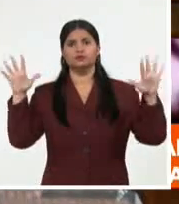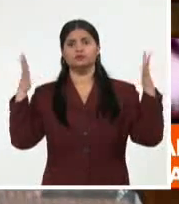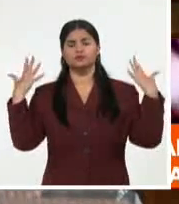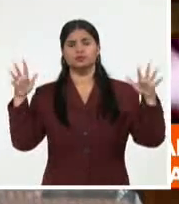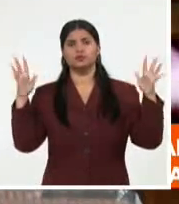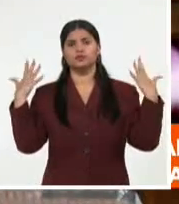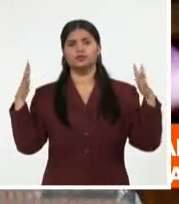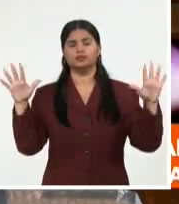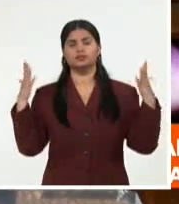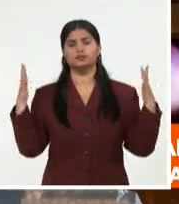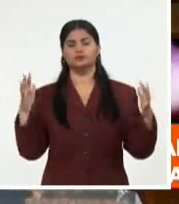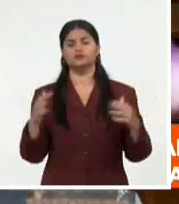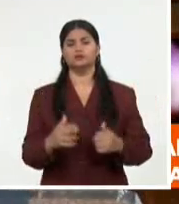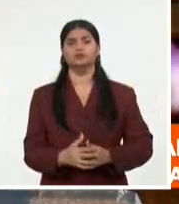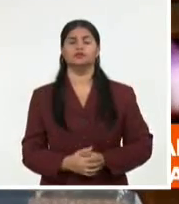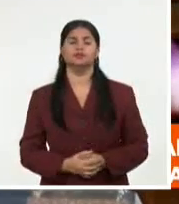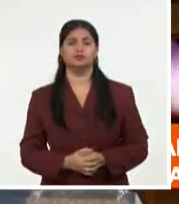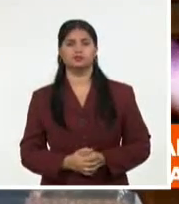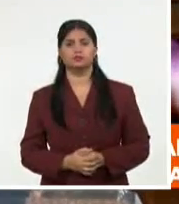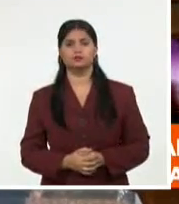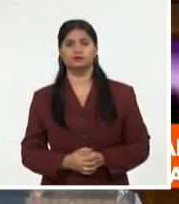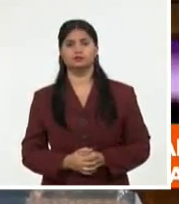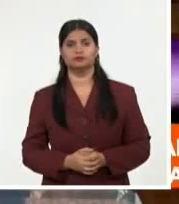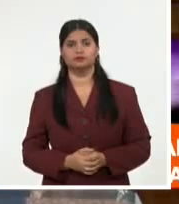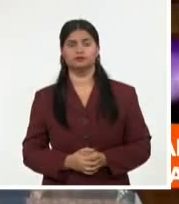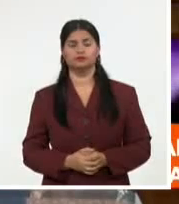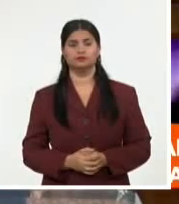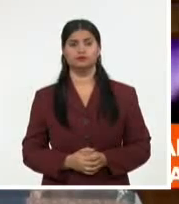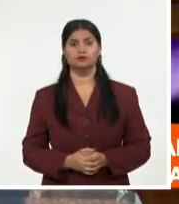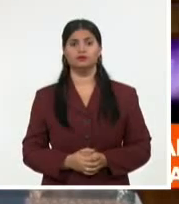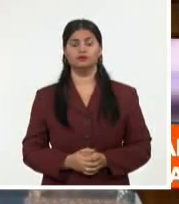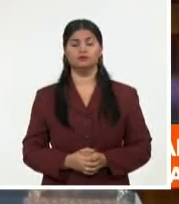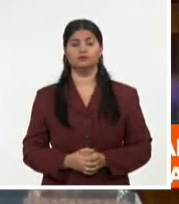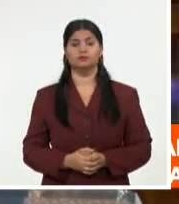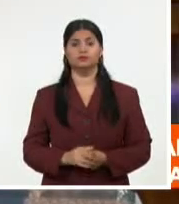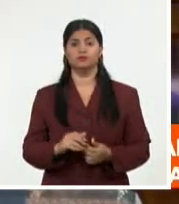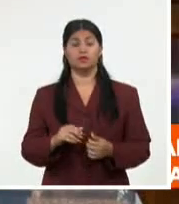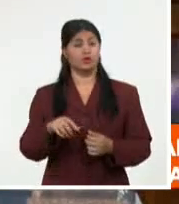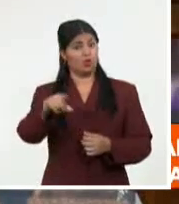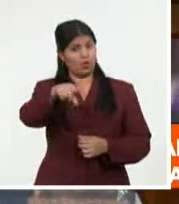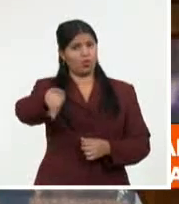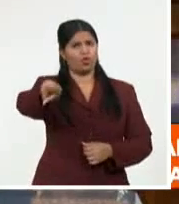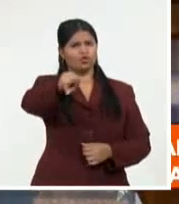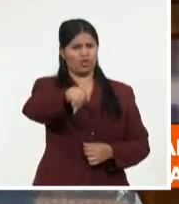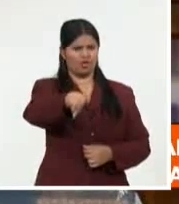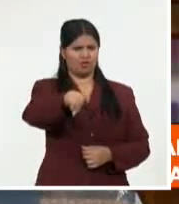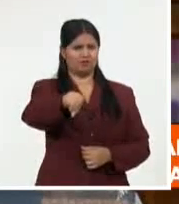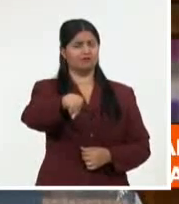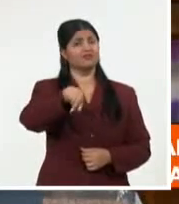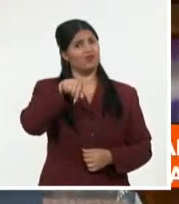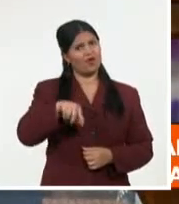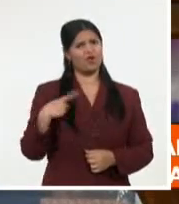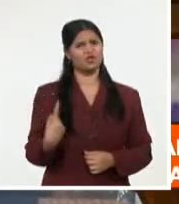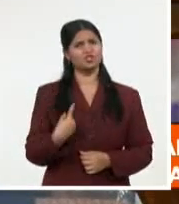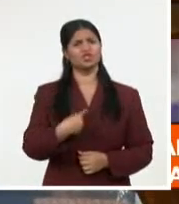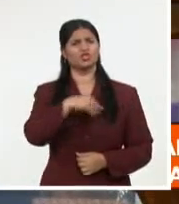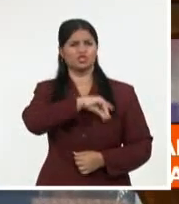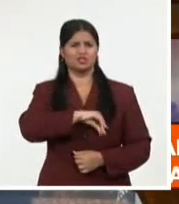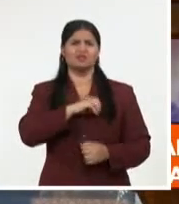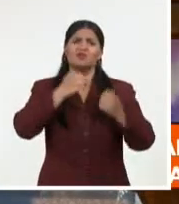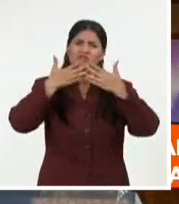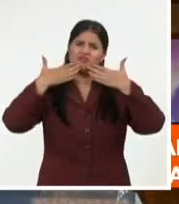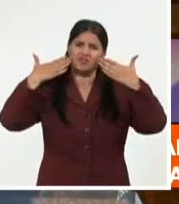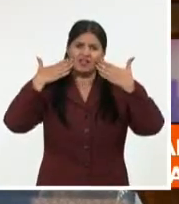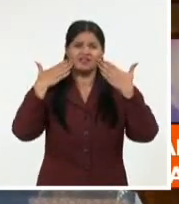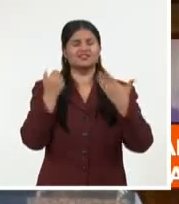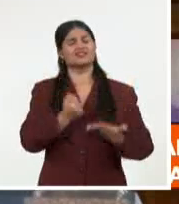Hermanos cervantinos, sanvicentinos, en esta entrañable isla caribeña, hoy laboran 77 cooperantes